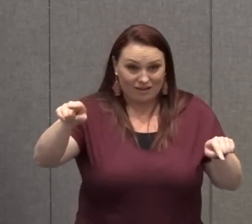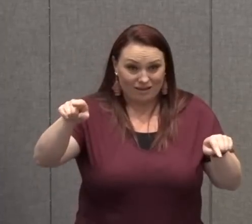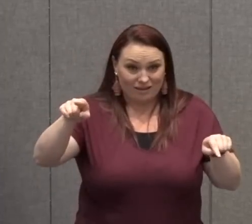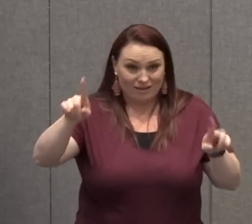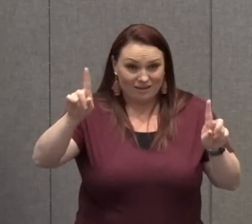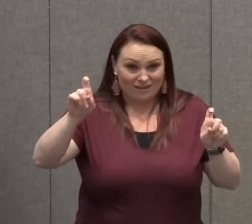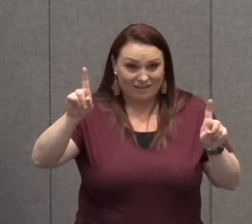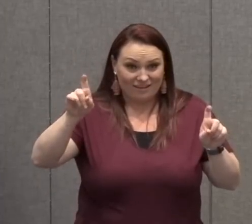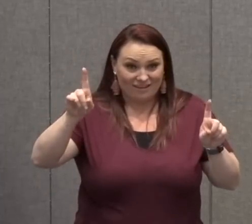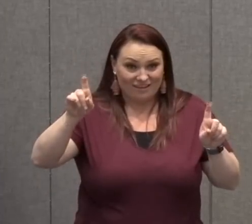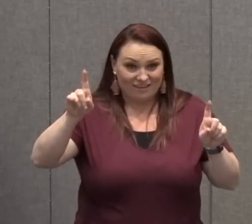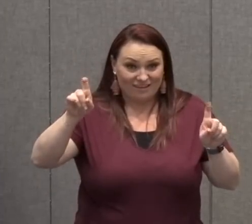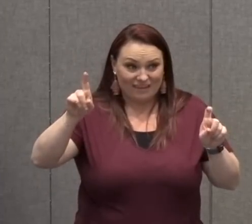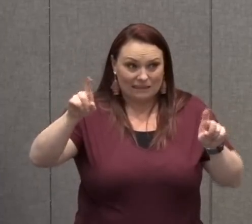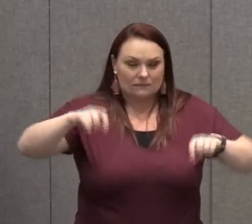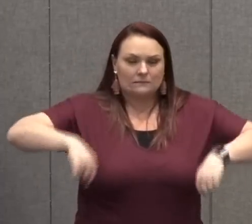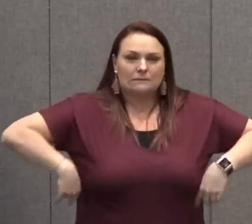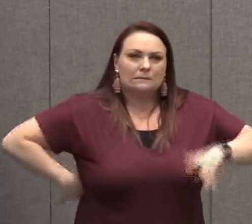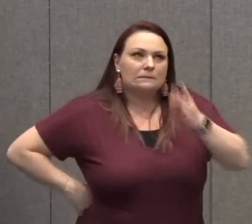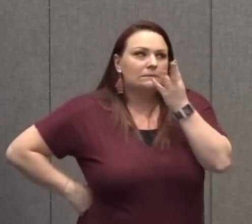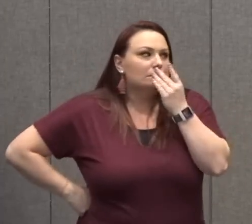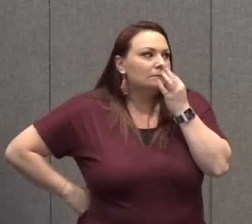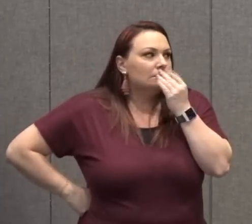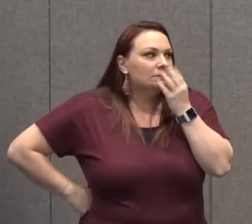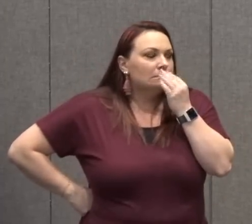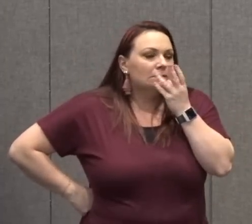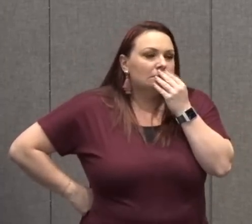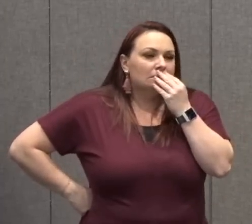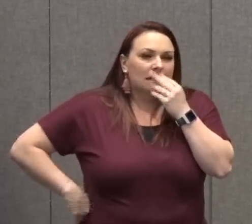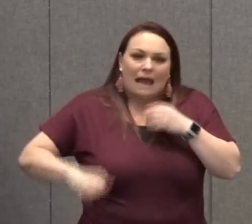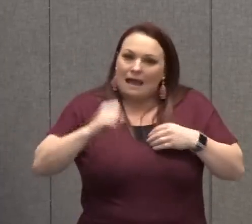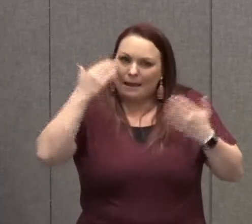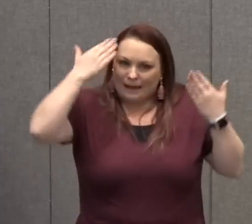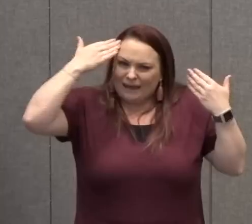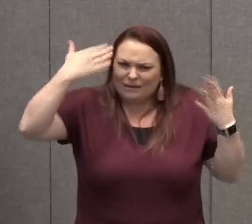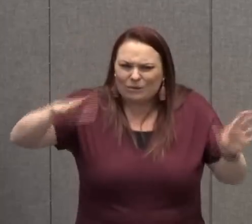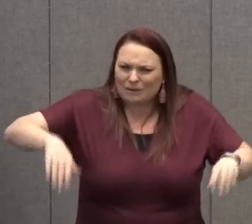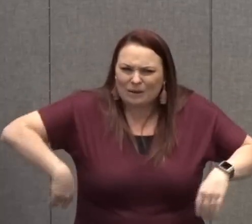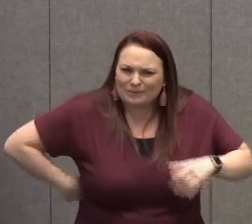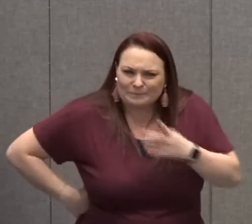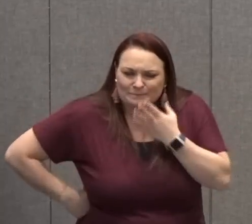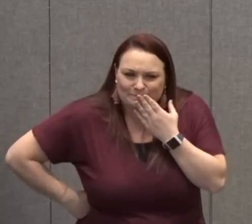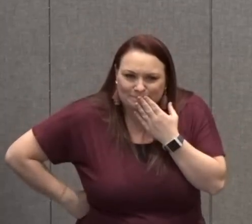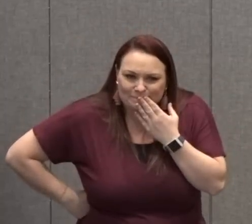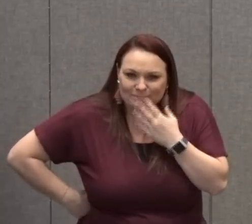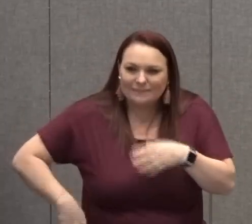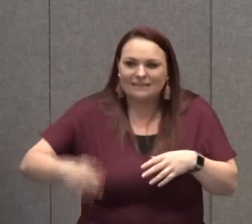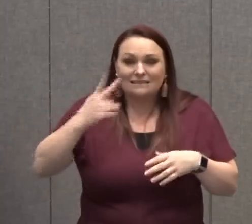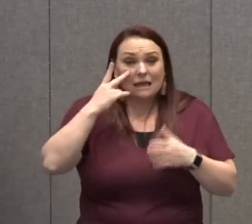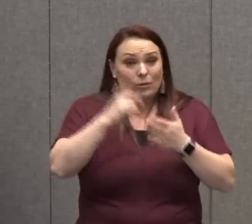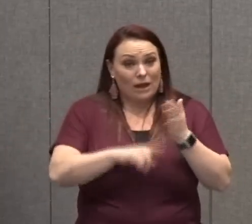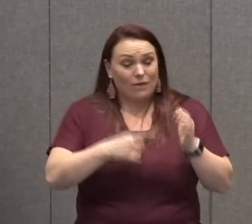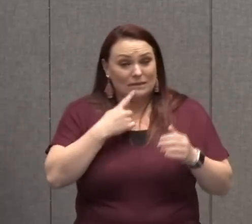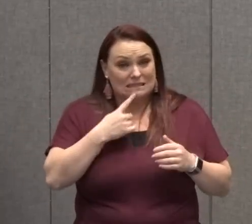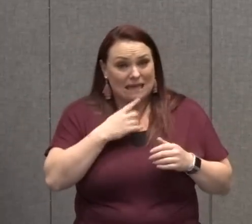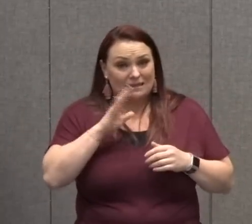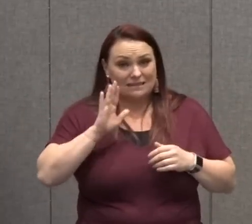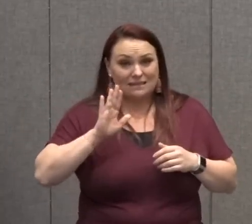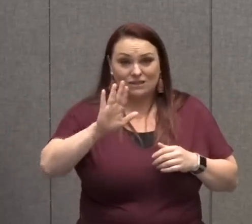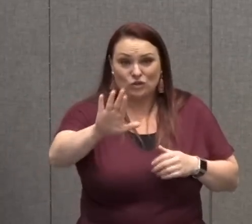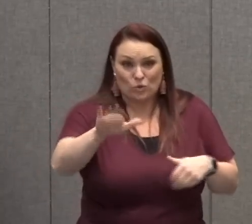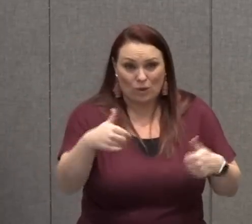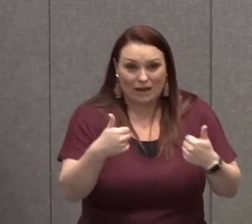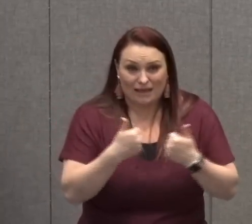spaces at once I don't know hmm see what I would say is this is your